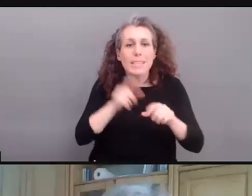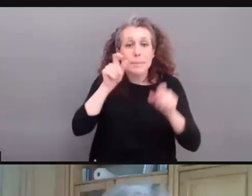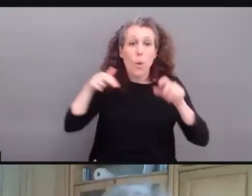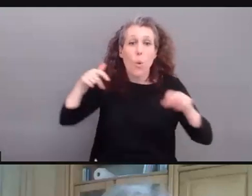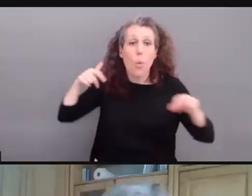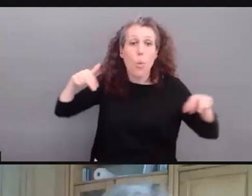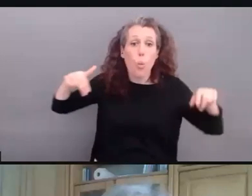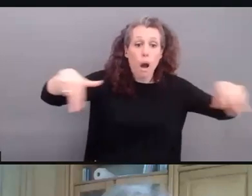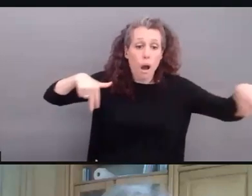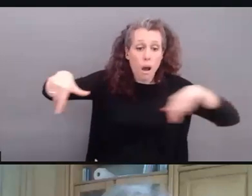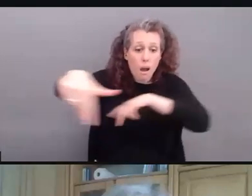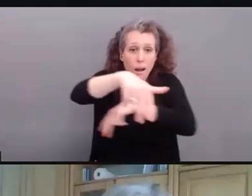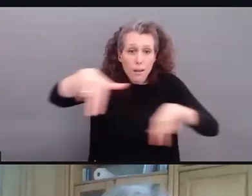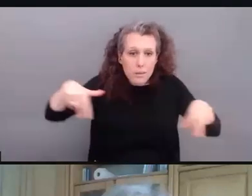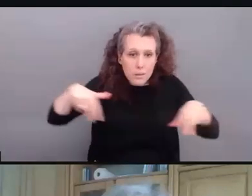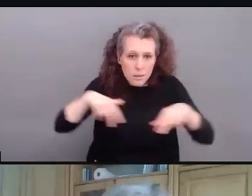please.